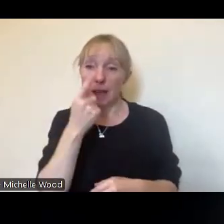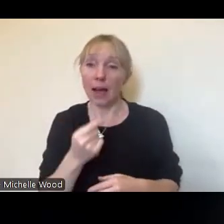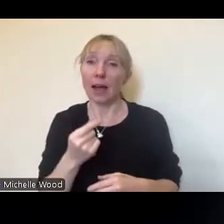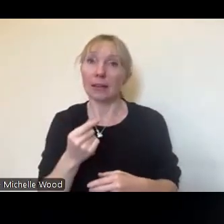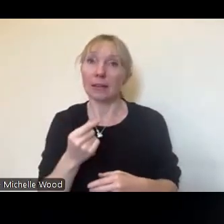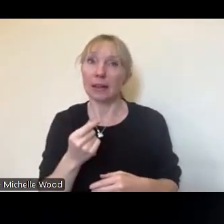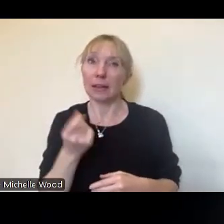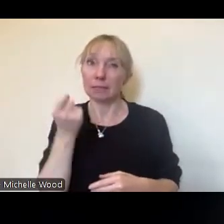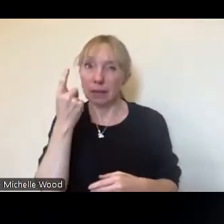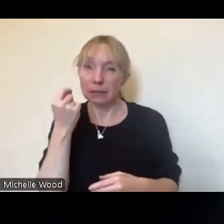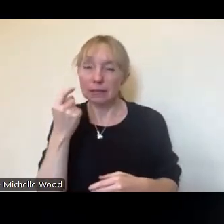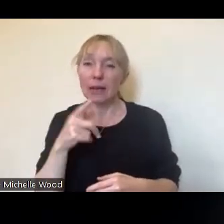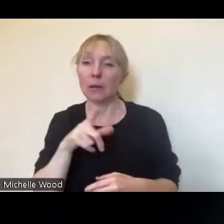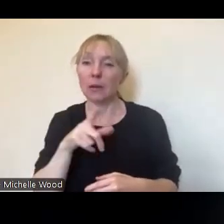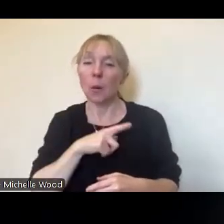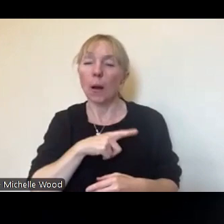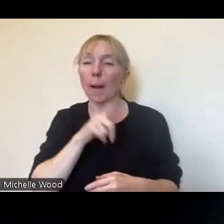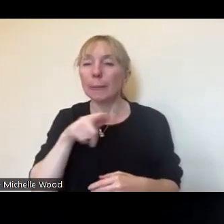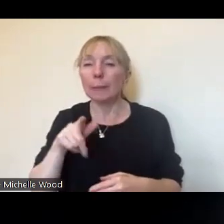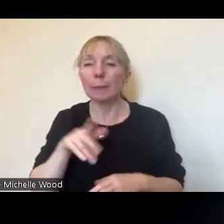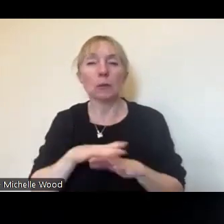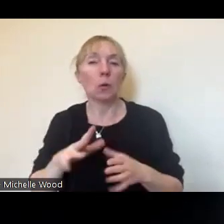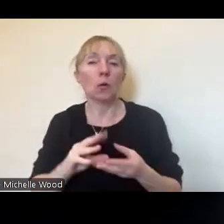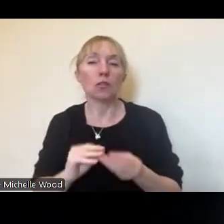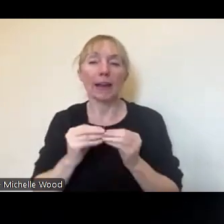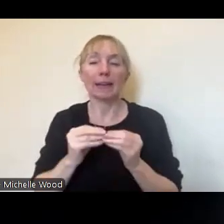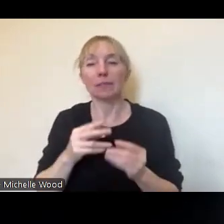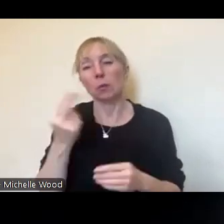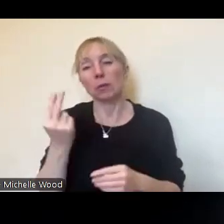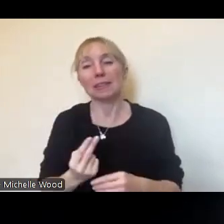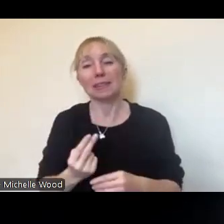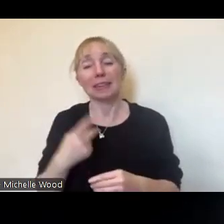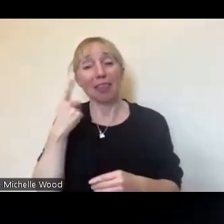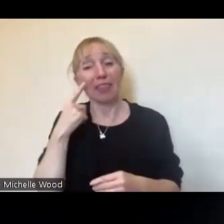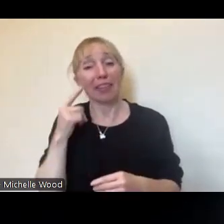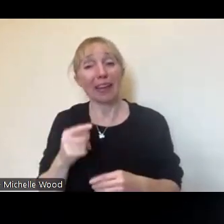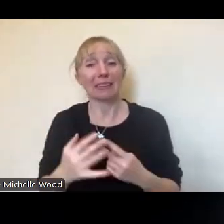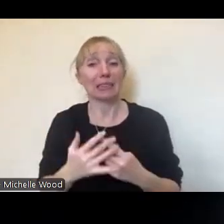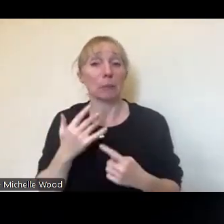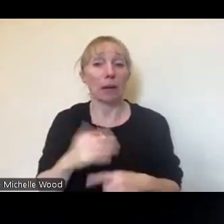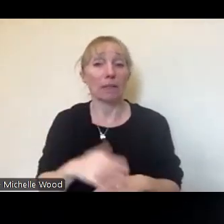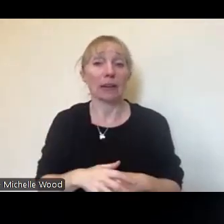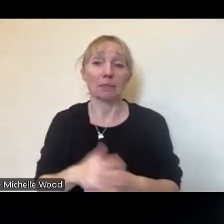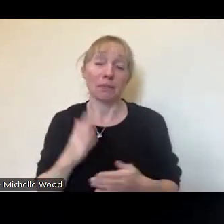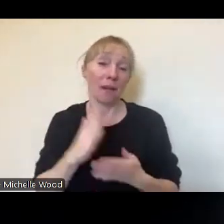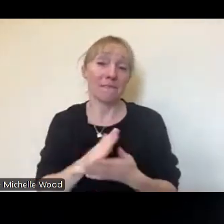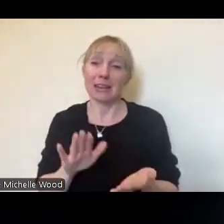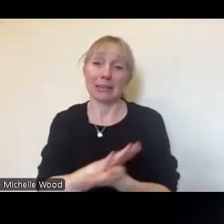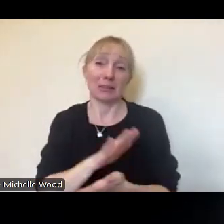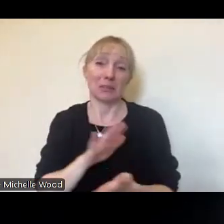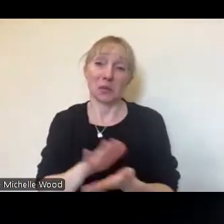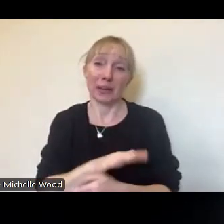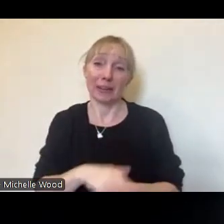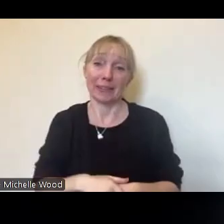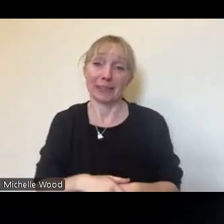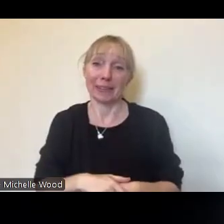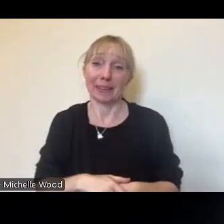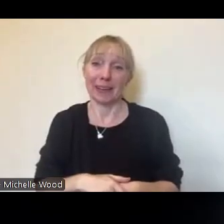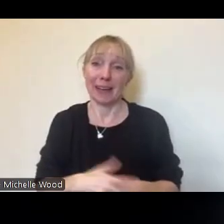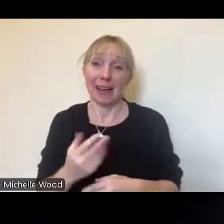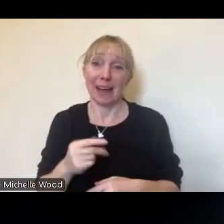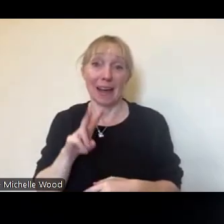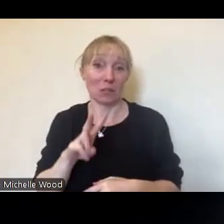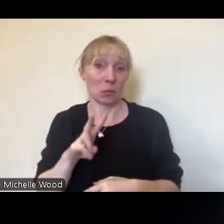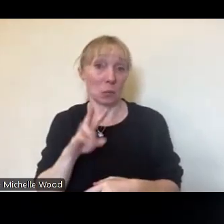people who are not particularly creative or artistic could find it inspiring. But I really enjoyed it. And I do have two questions.